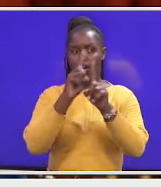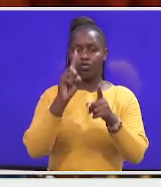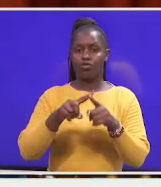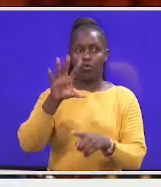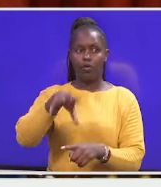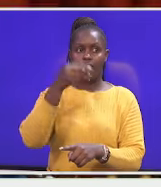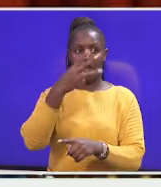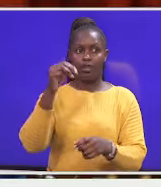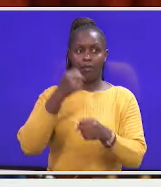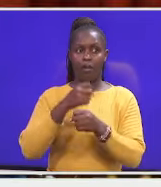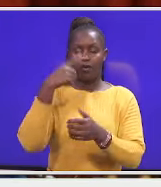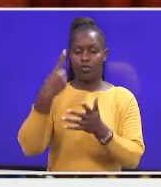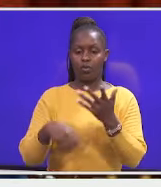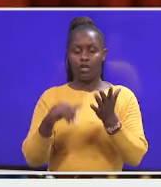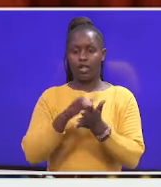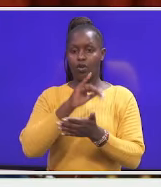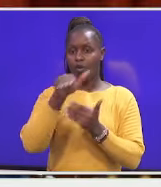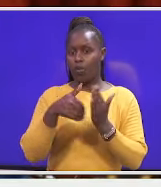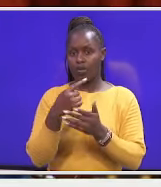that those who have committed those crimes